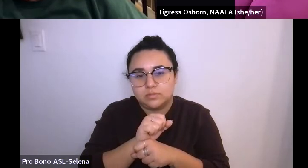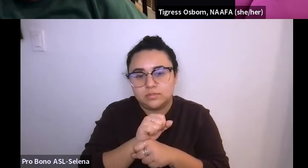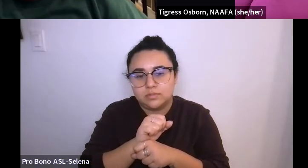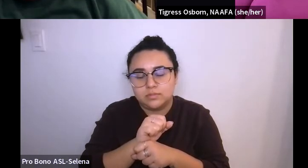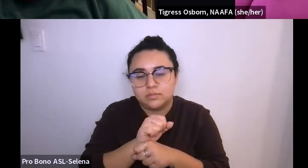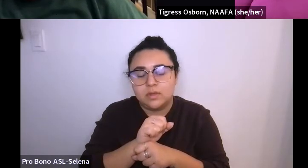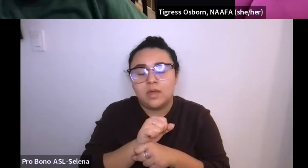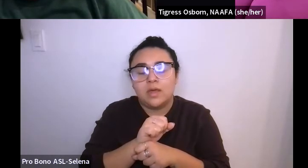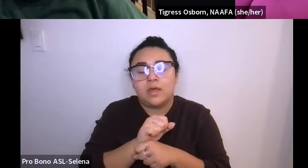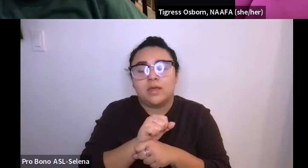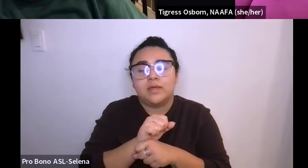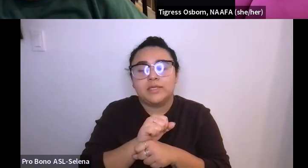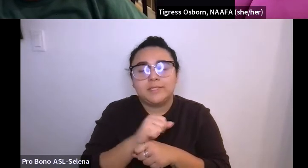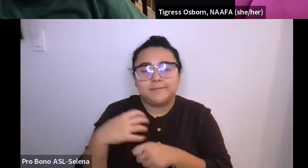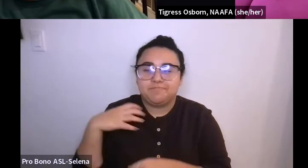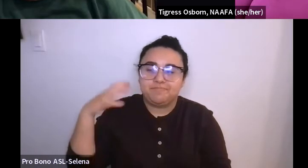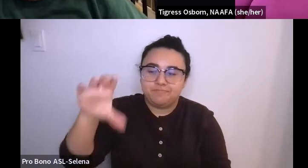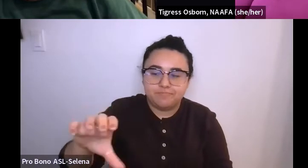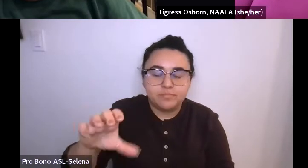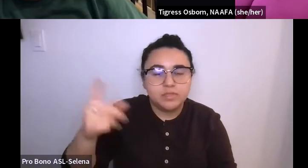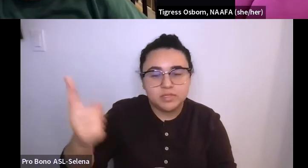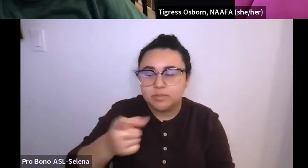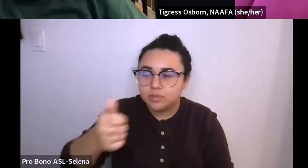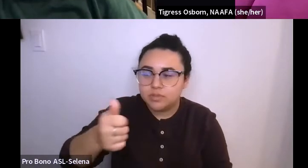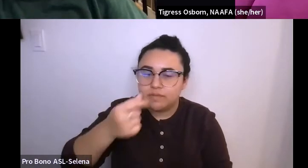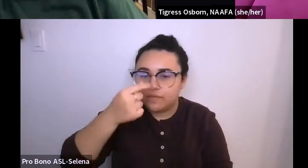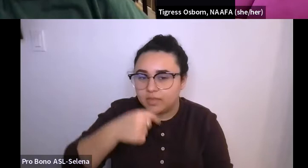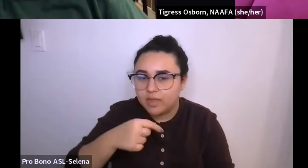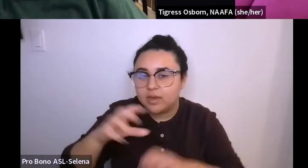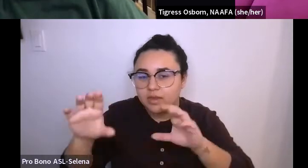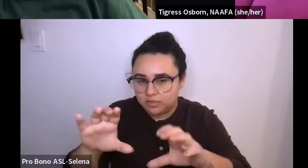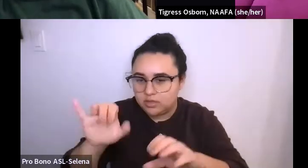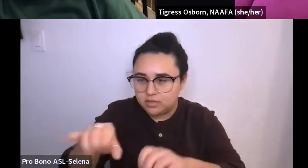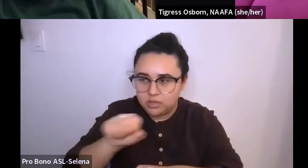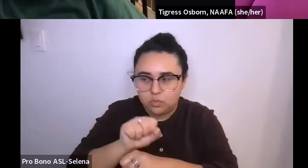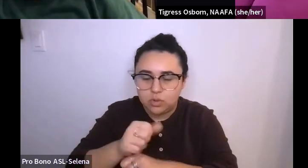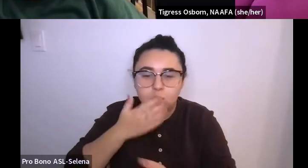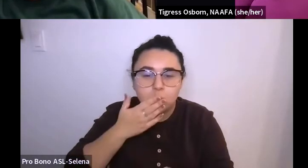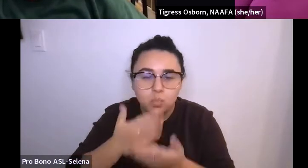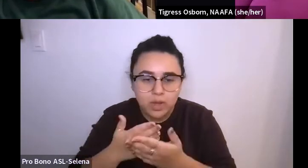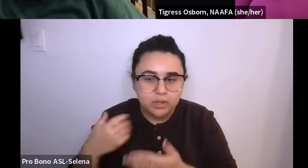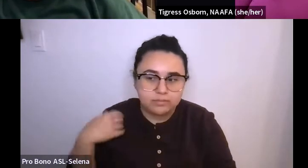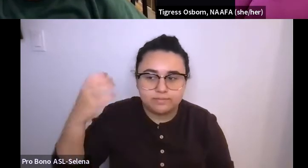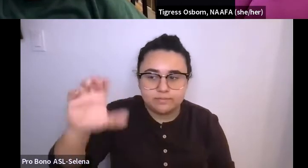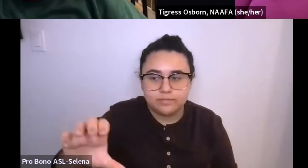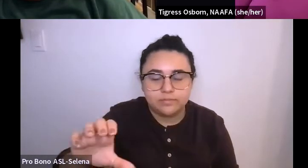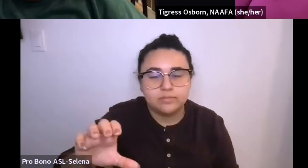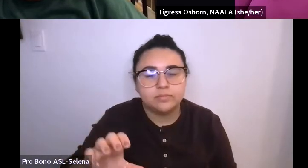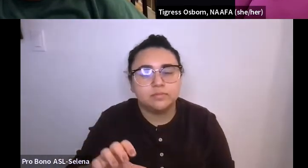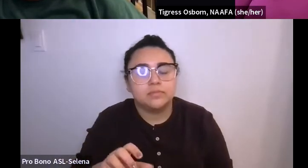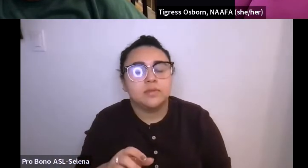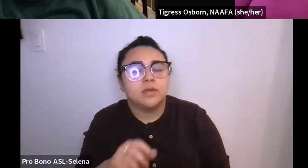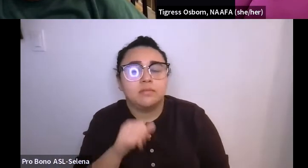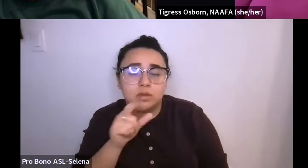thin and who does the work well. And I don't know how many there are. I know someone like Megan Crabb